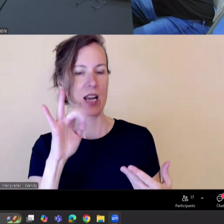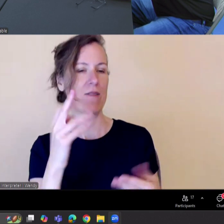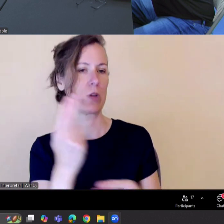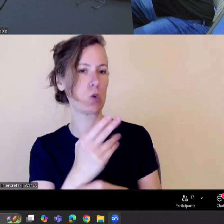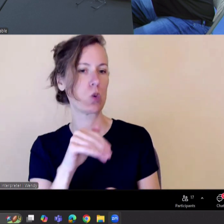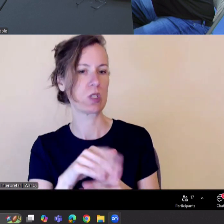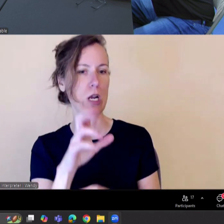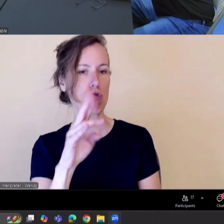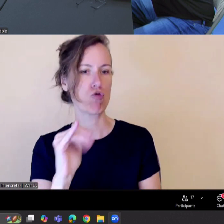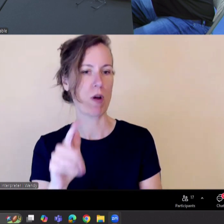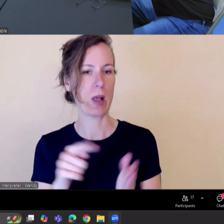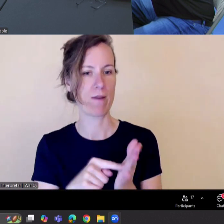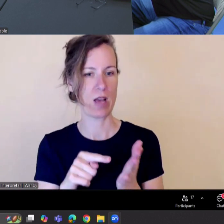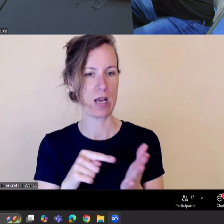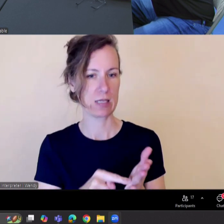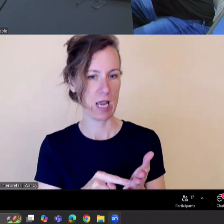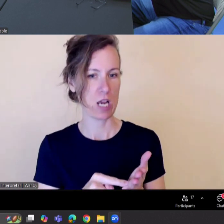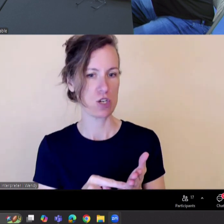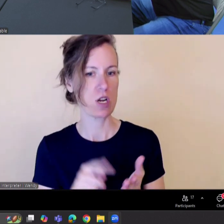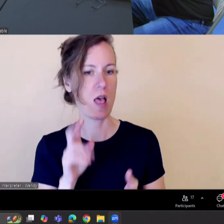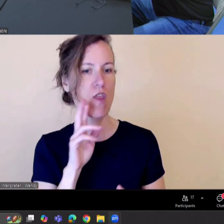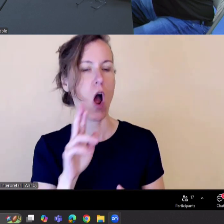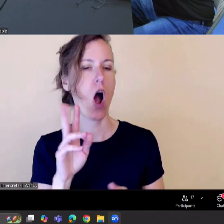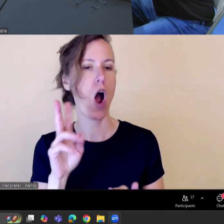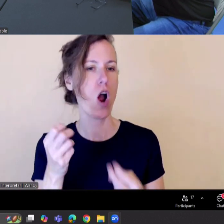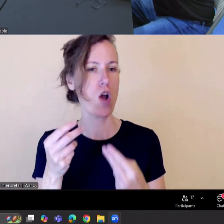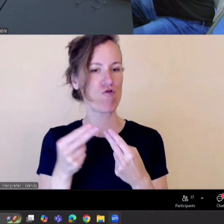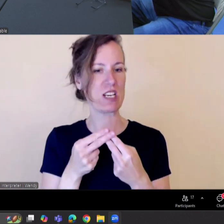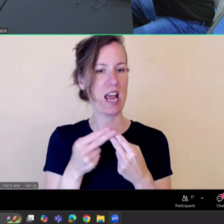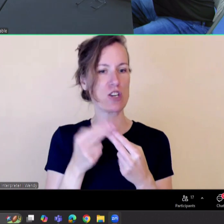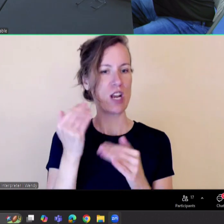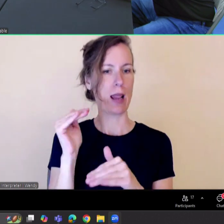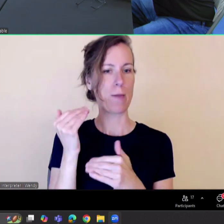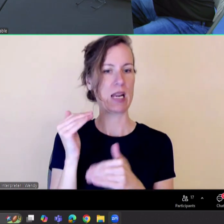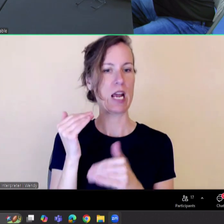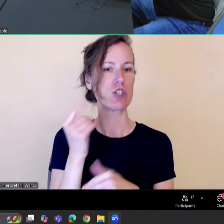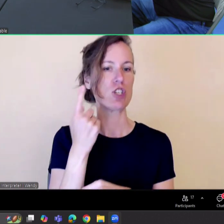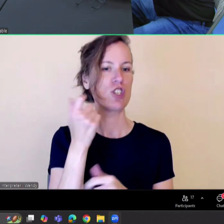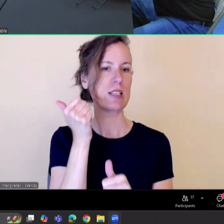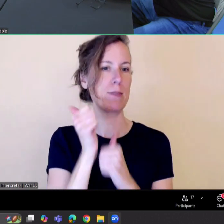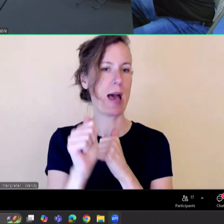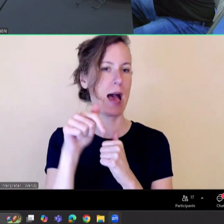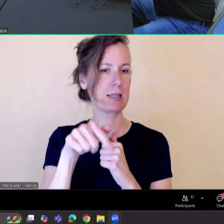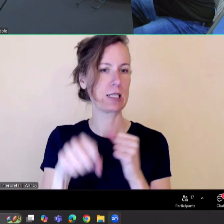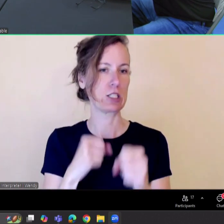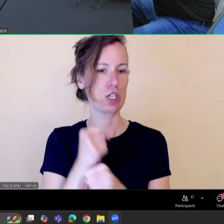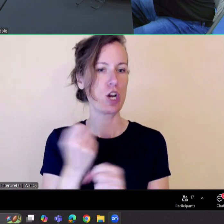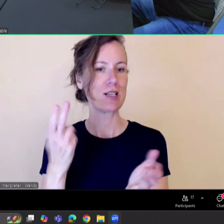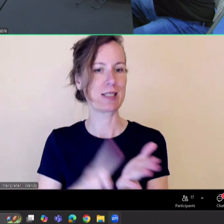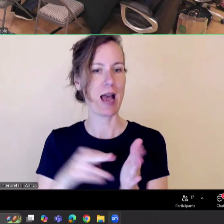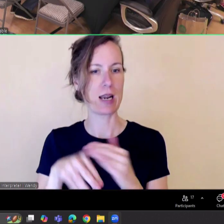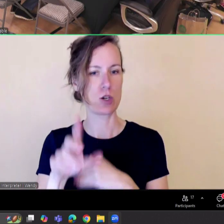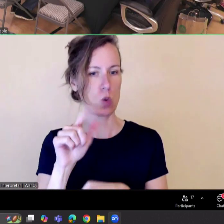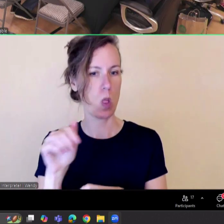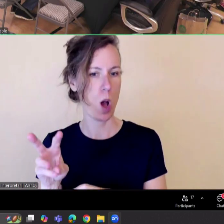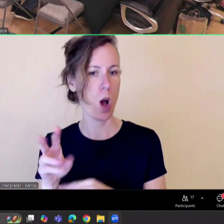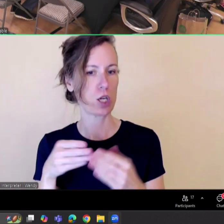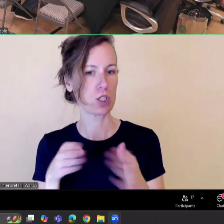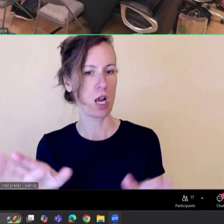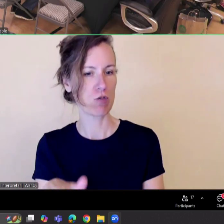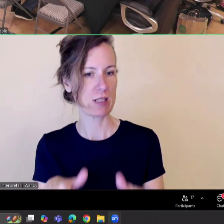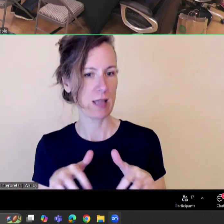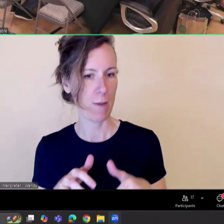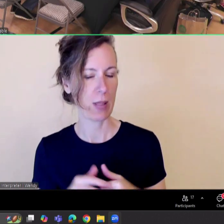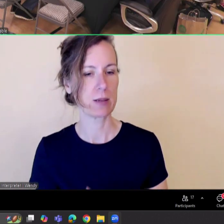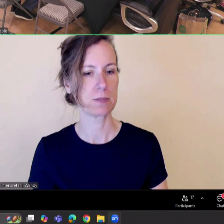session to address those concerns that you're mentioning. Great, thank you. I have comments and a proposal, but I want to make sure that everyone else has a chance